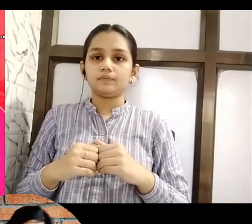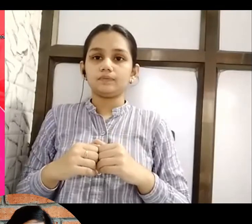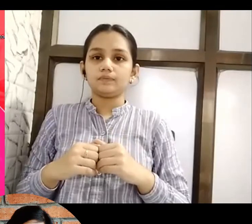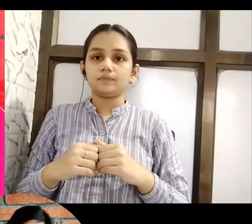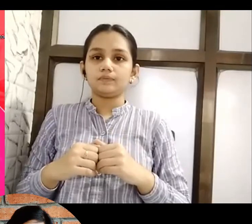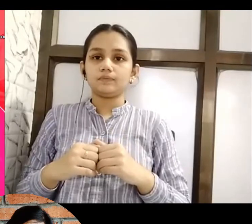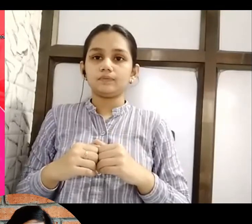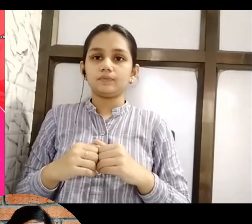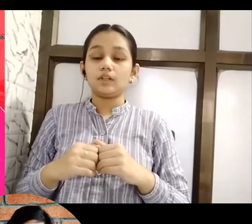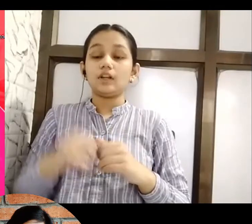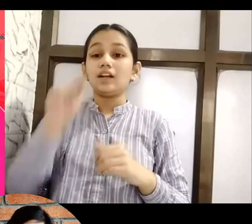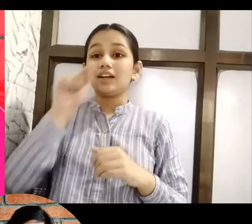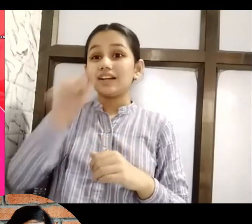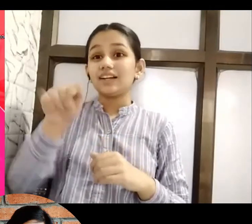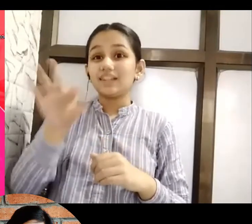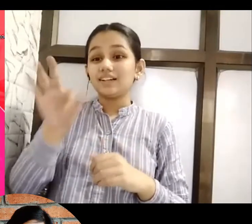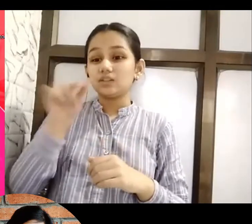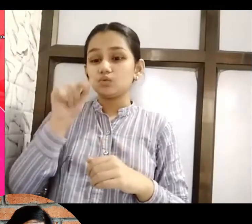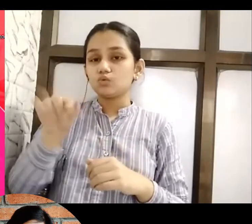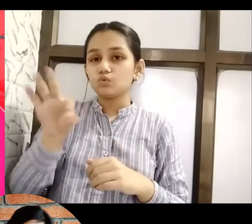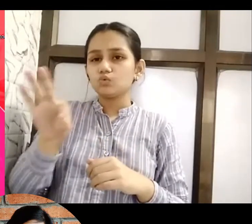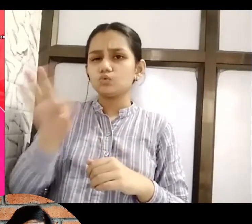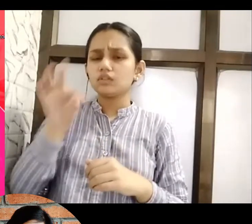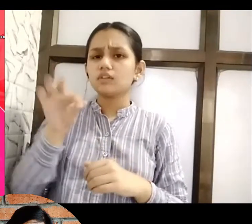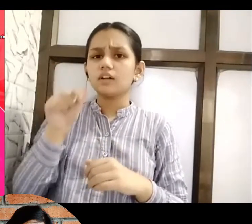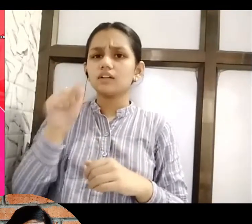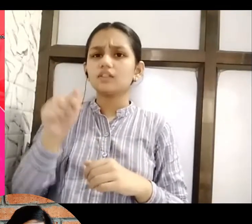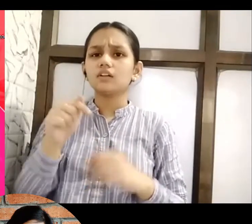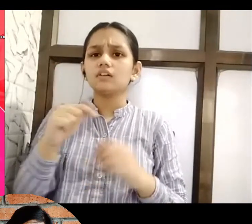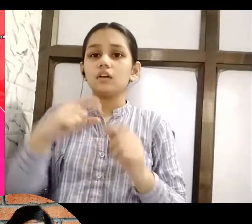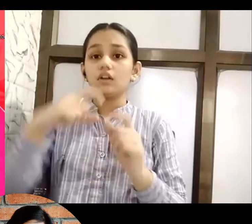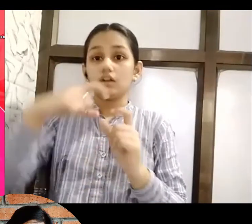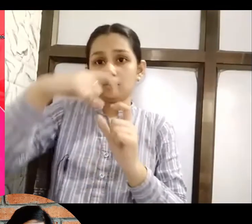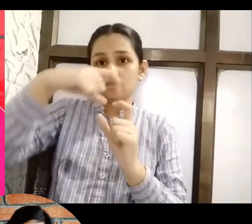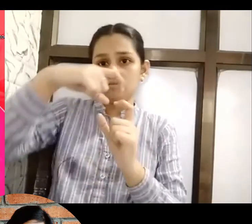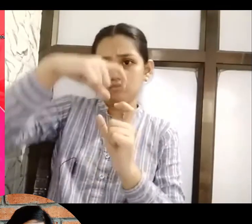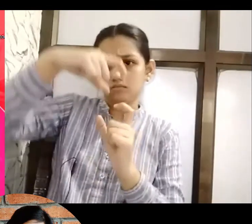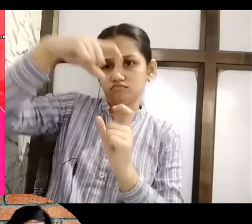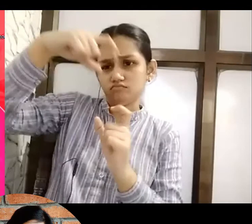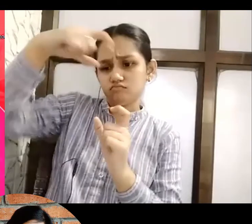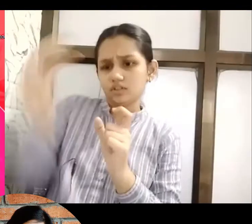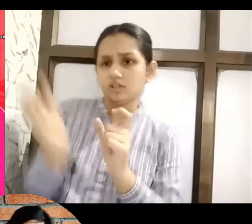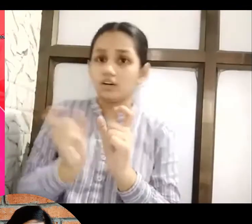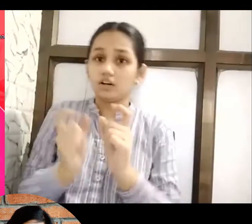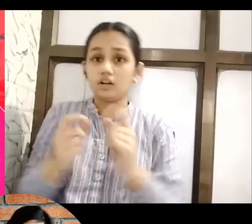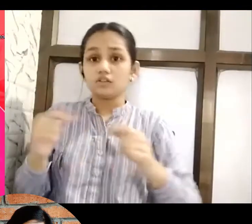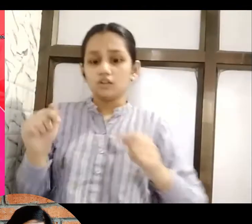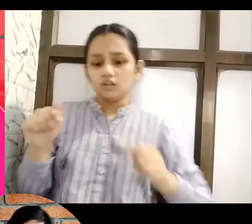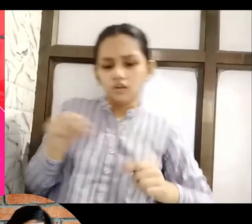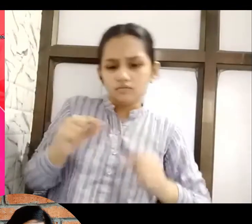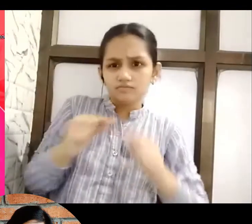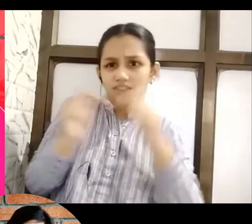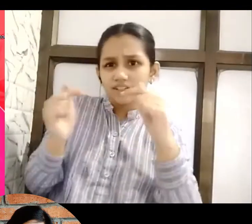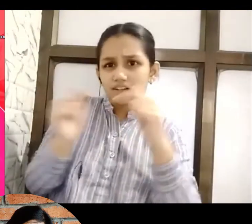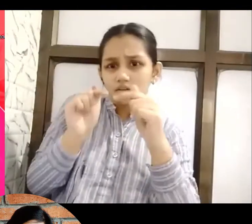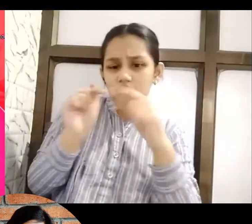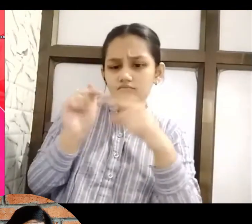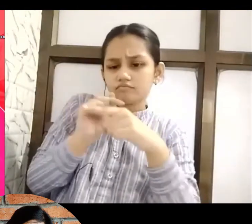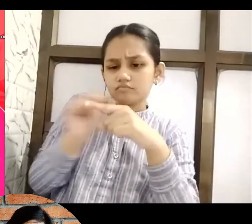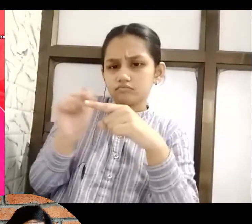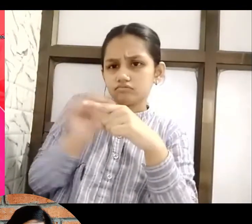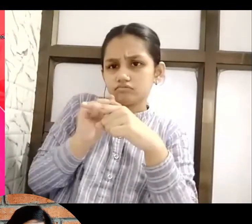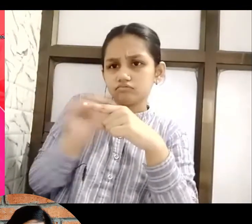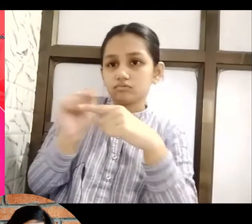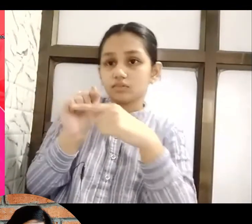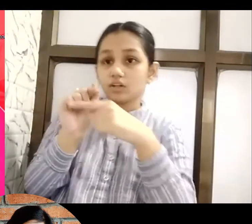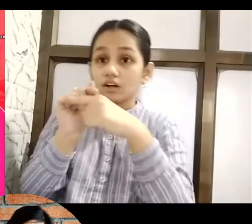Yeah, when I click on the shape, it will give me the commands of the shape. You can see I can adjust the commands like this. How did